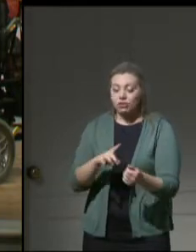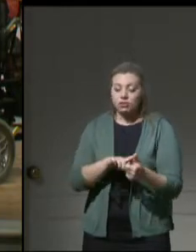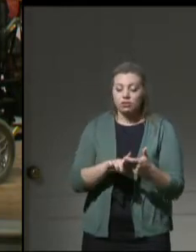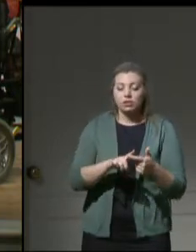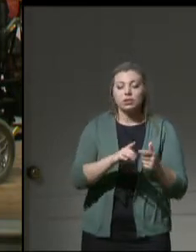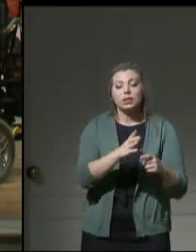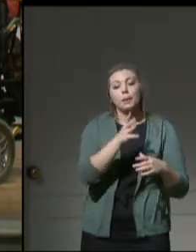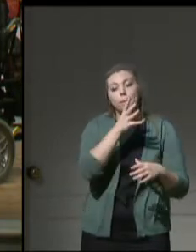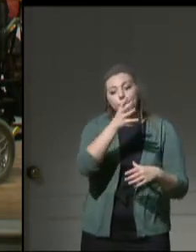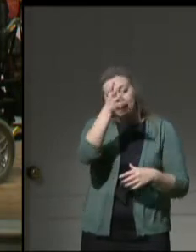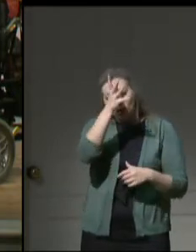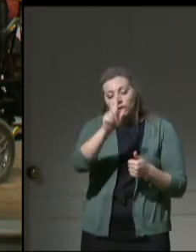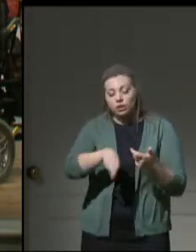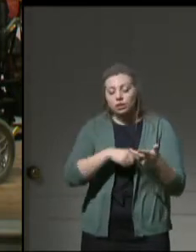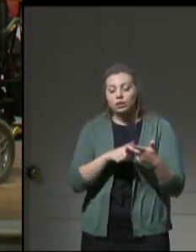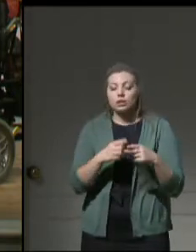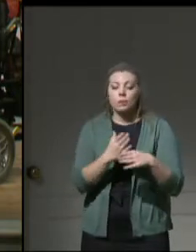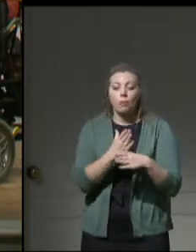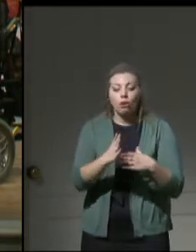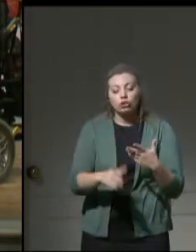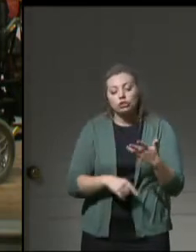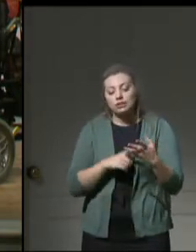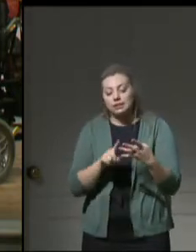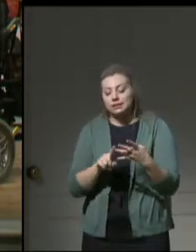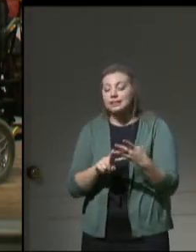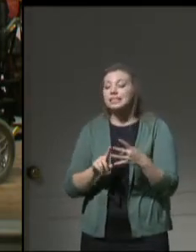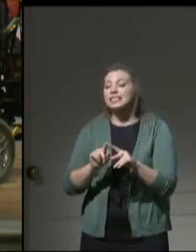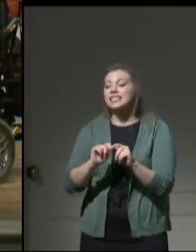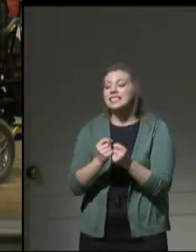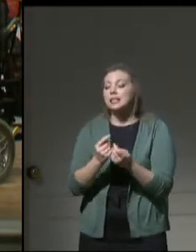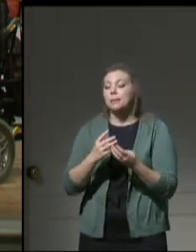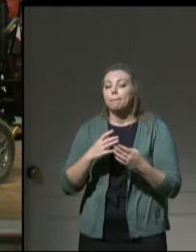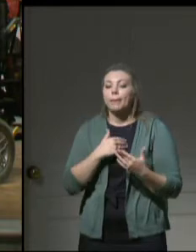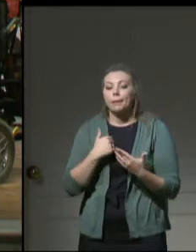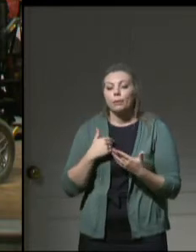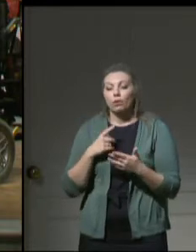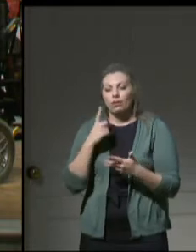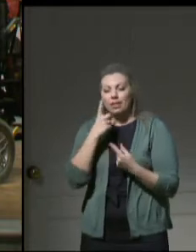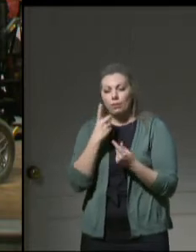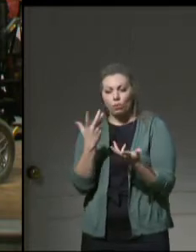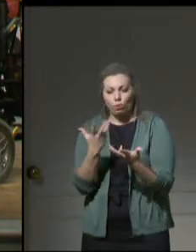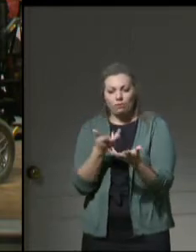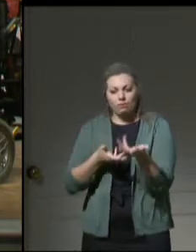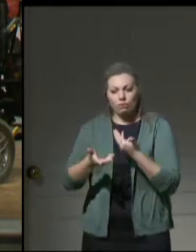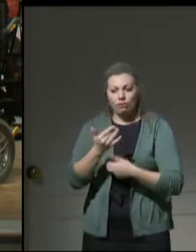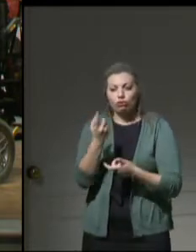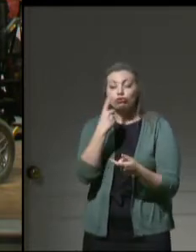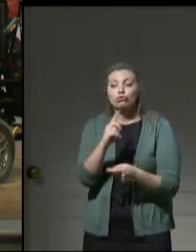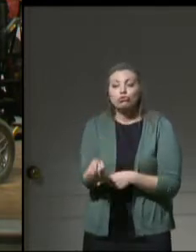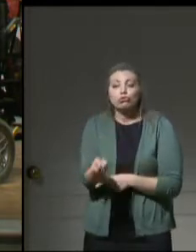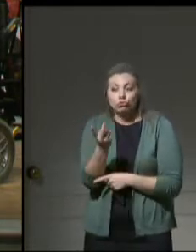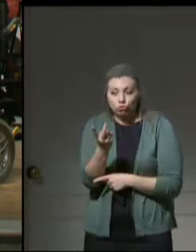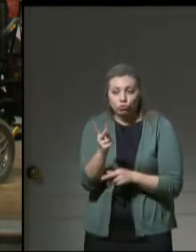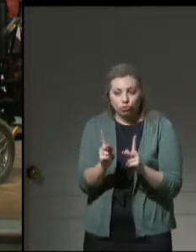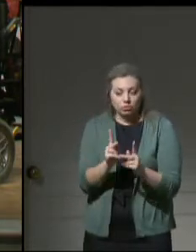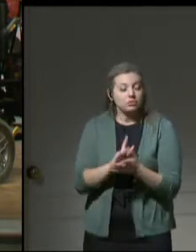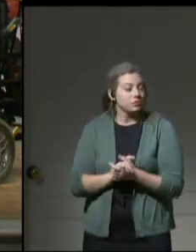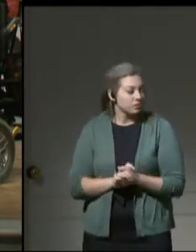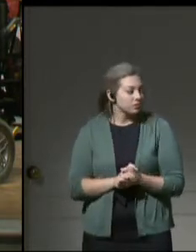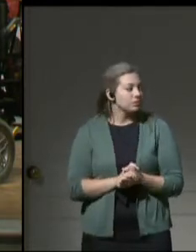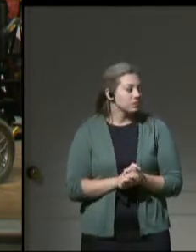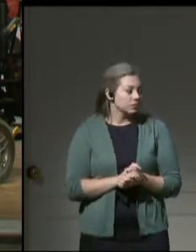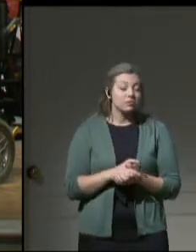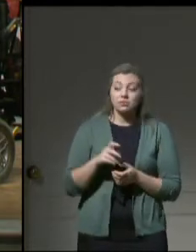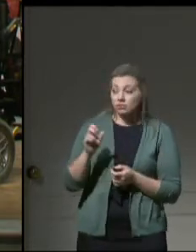a partner, a teammate, involved, and kind of thinking about what is that interaction for two. Yes, test